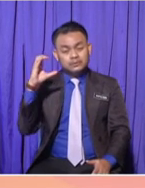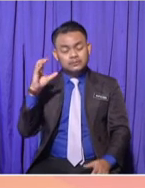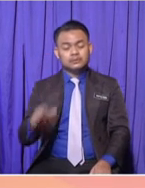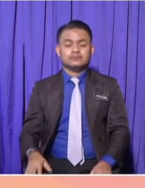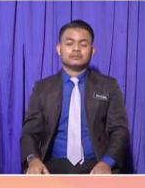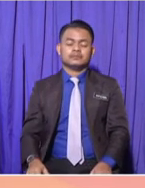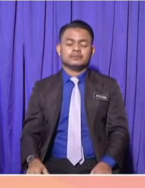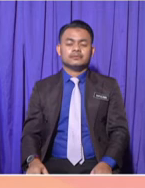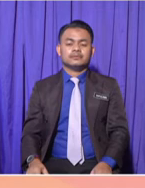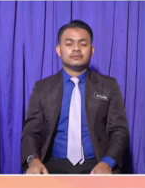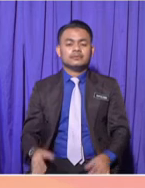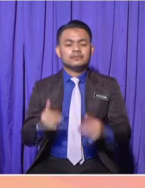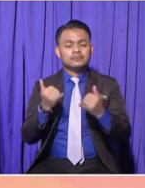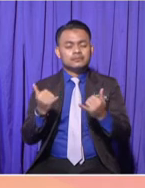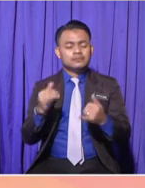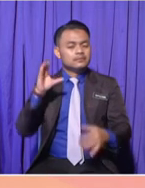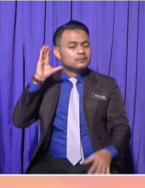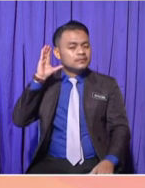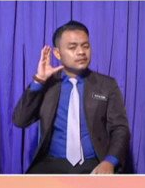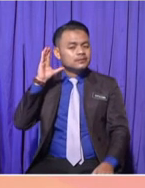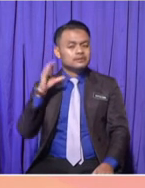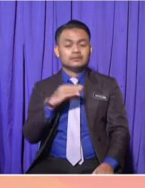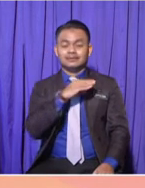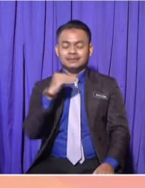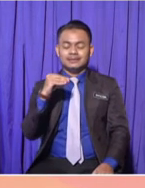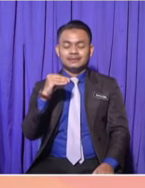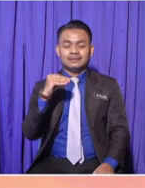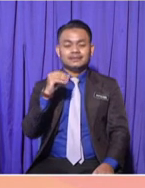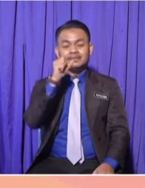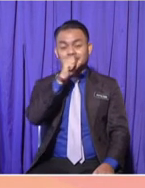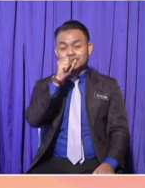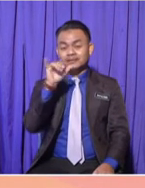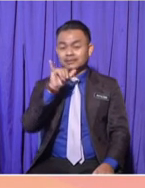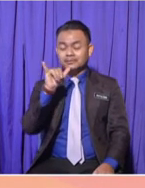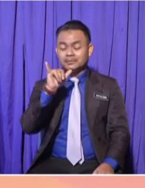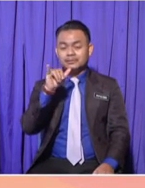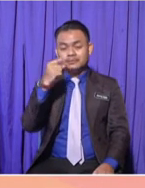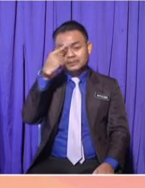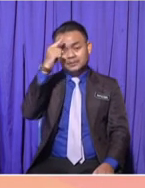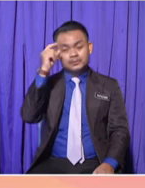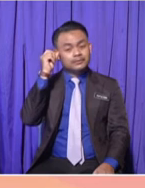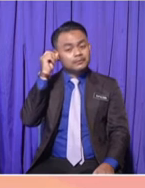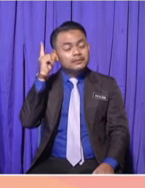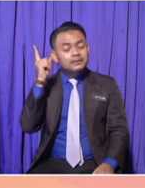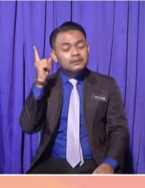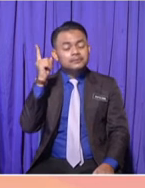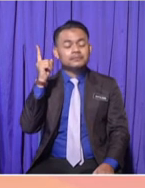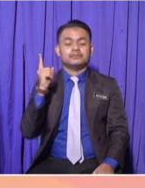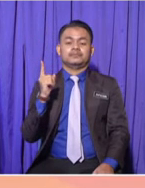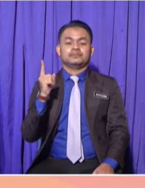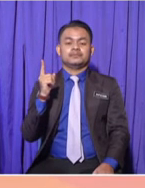let's listen to this song and sing along to understand the value of